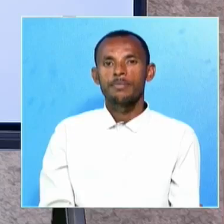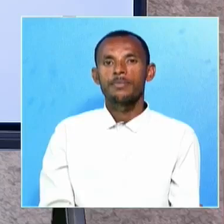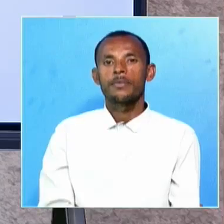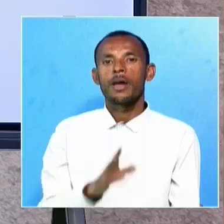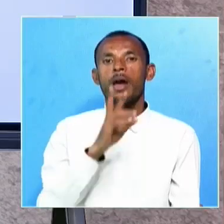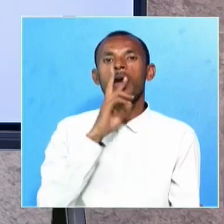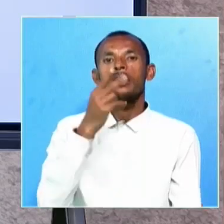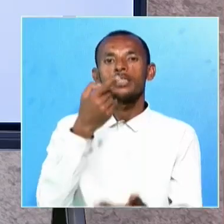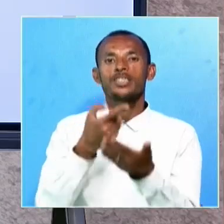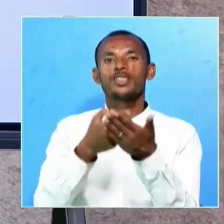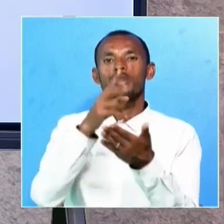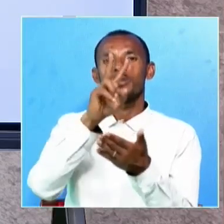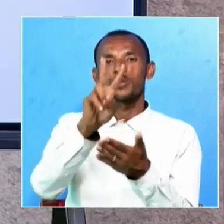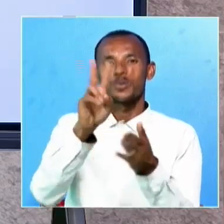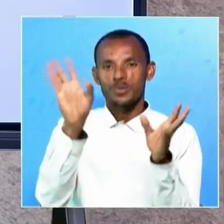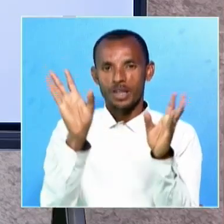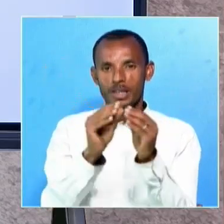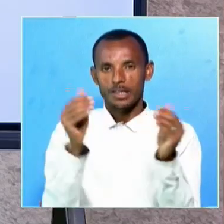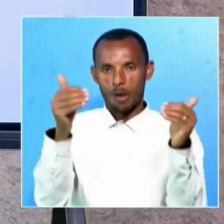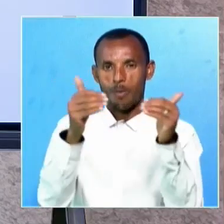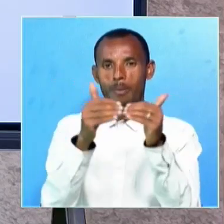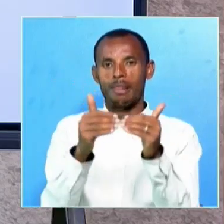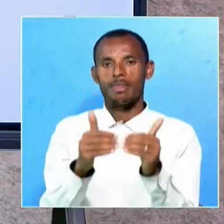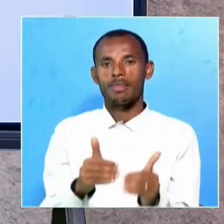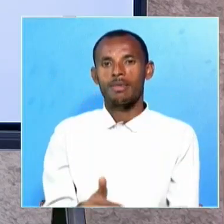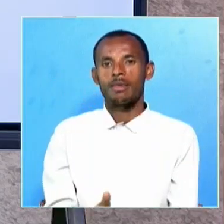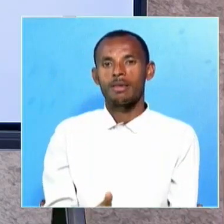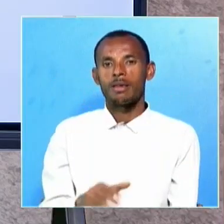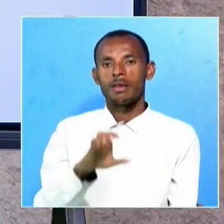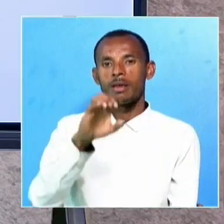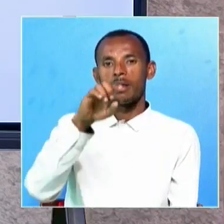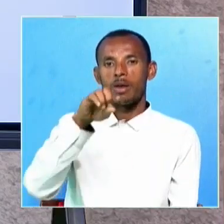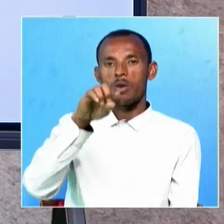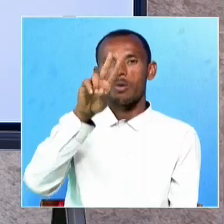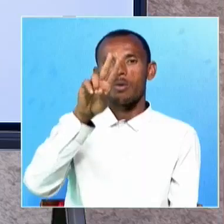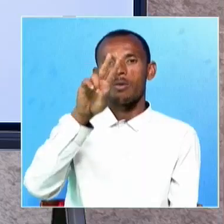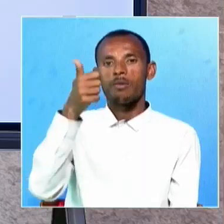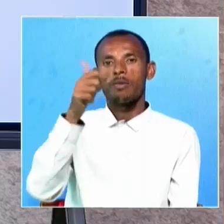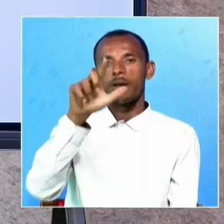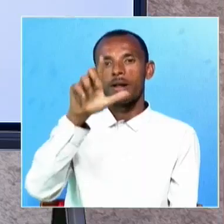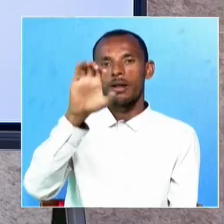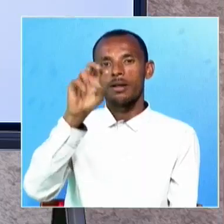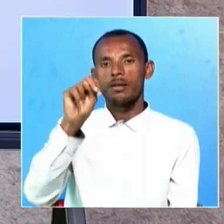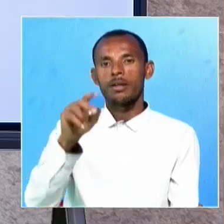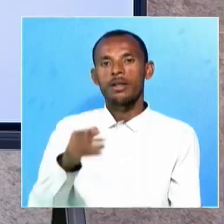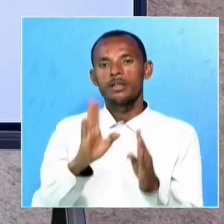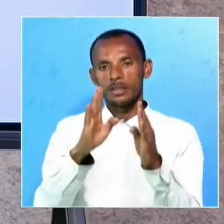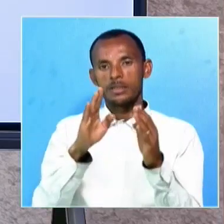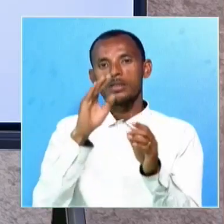Are these two sets equivalent? Let's see the answer together.